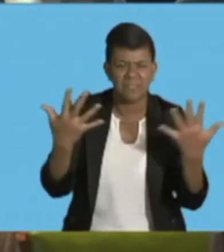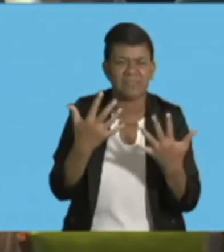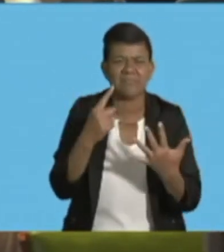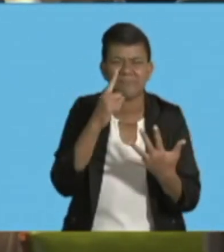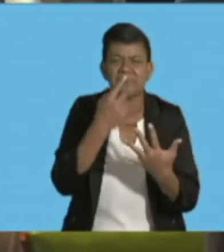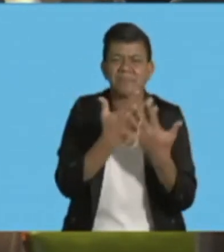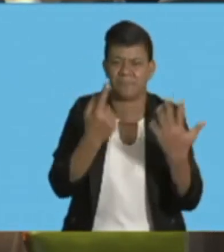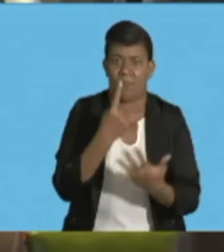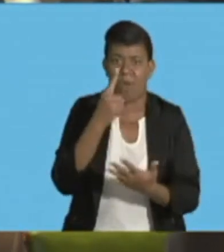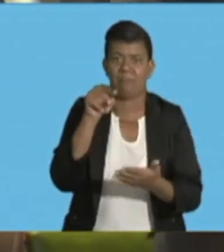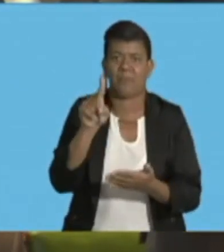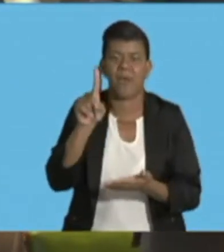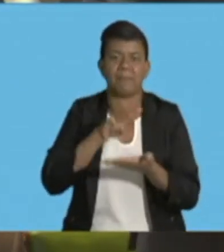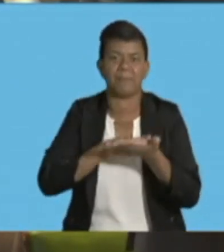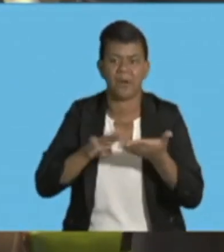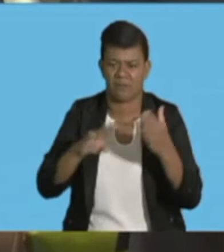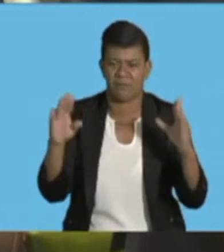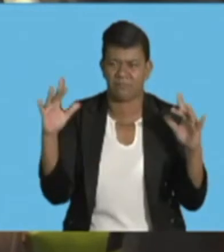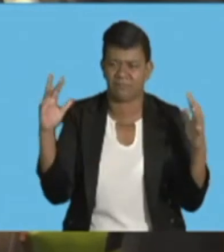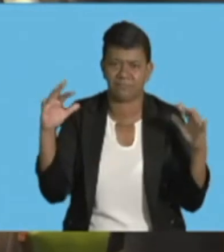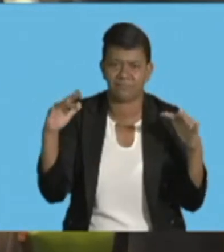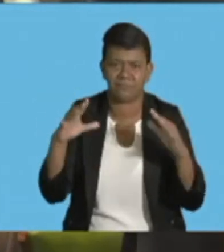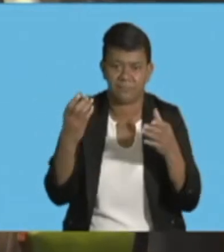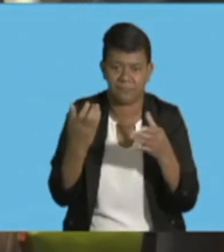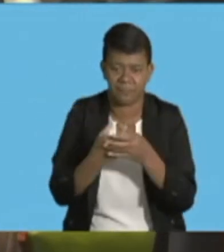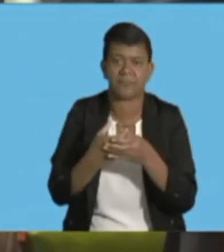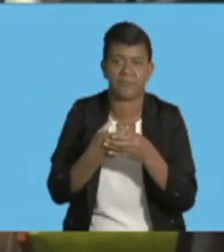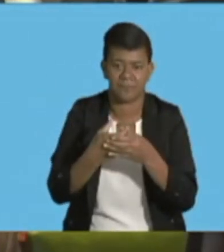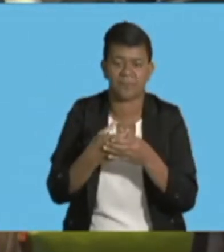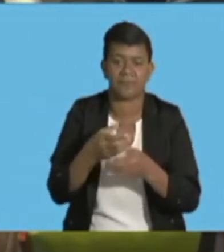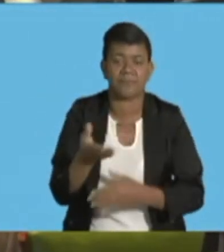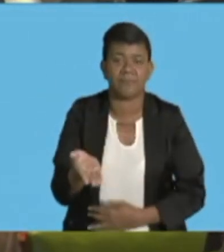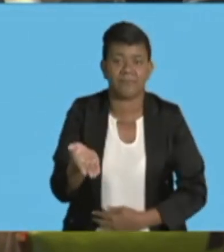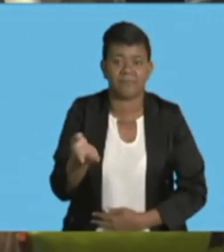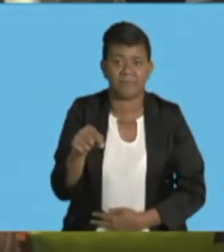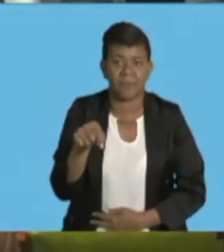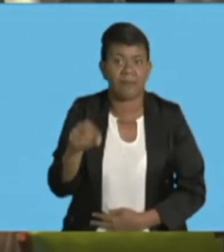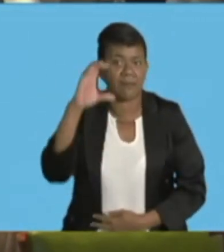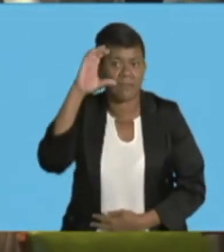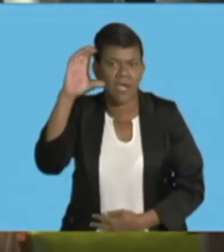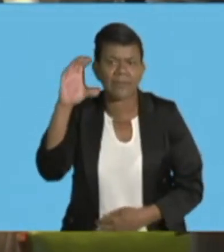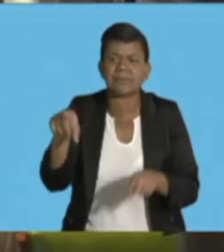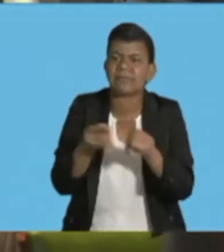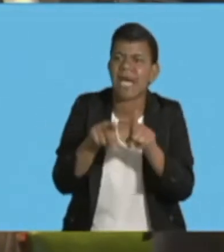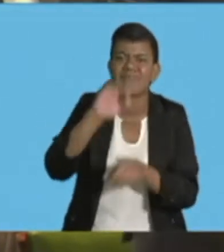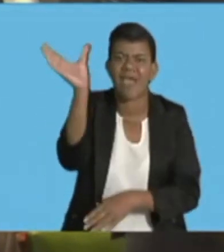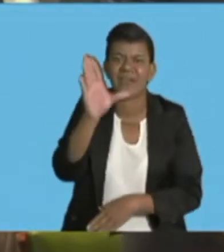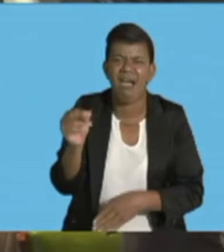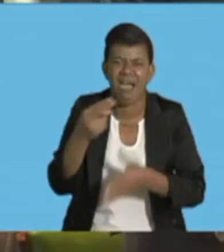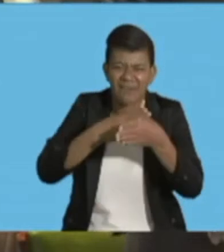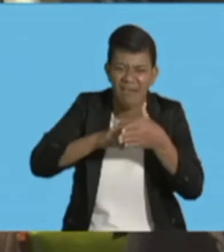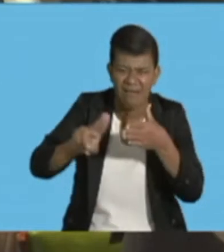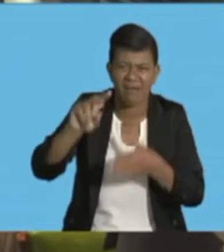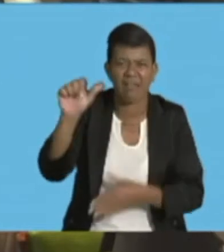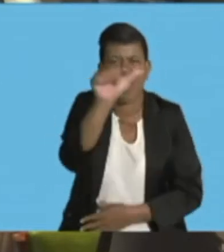together. And these states, Mr. Speaker, sir, consist of countries from landlocked countries in Africa to Asia,